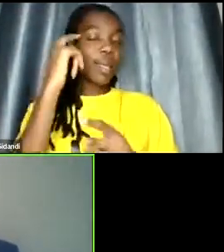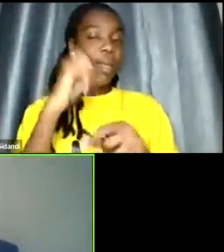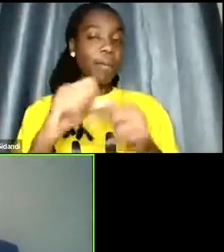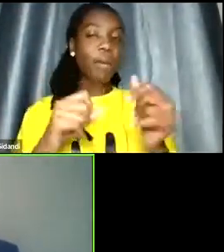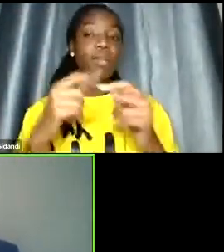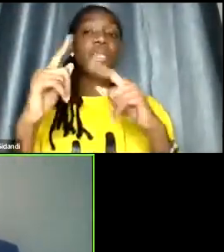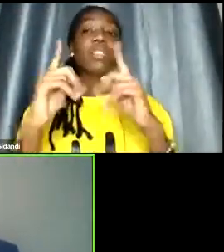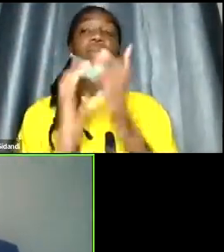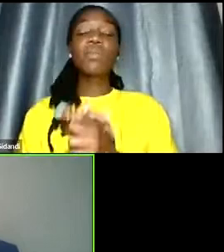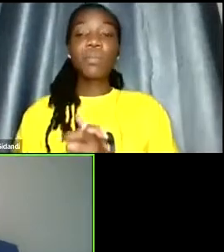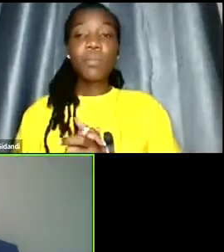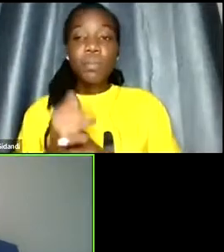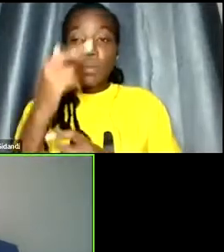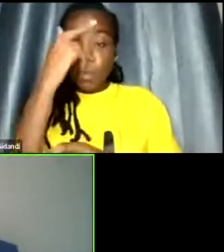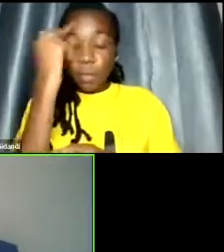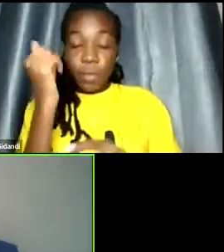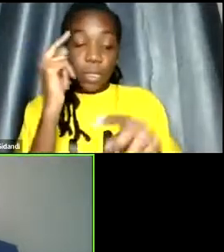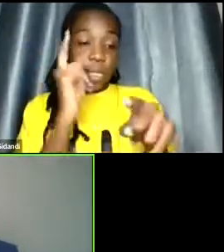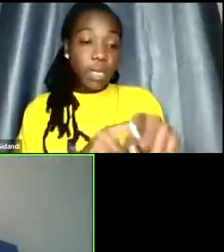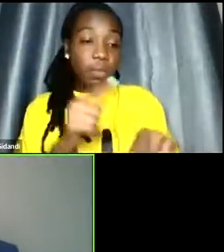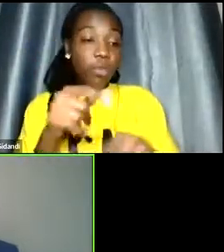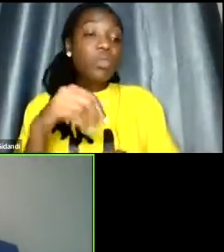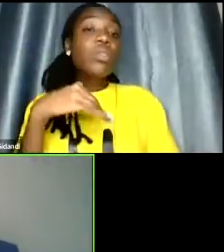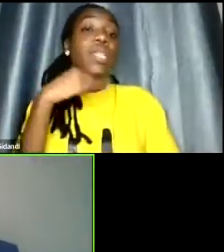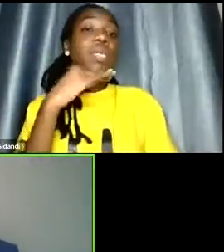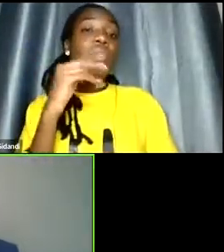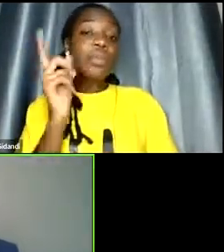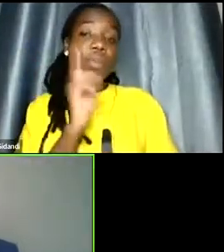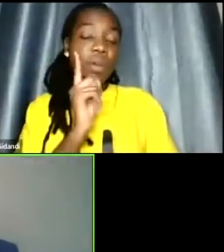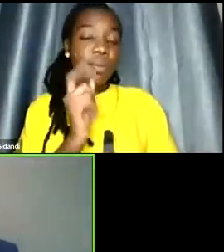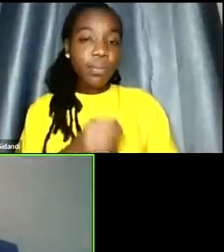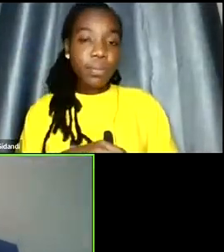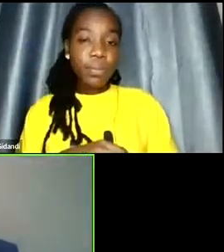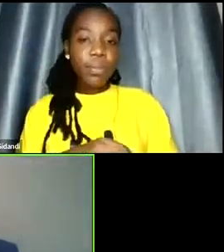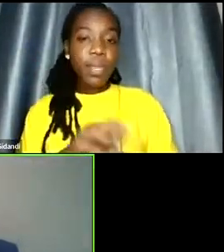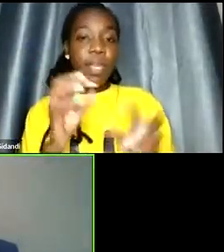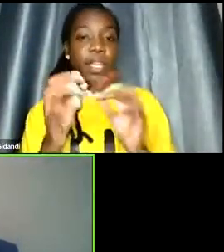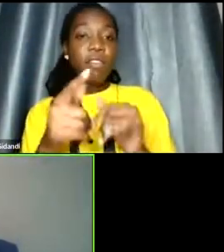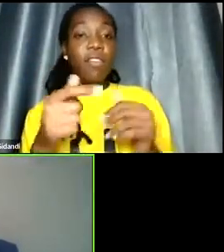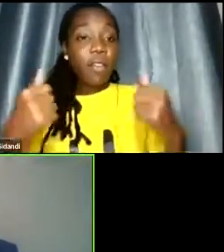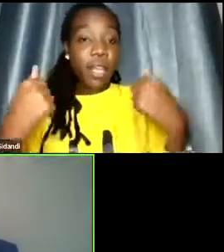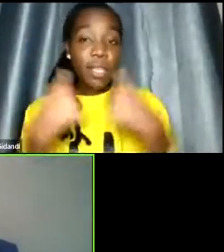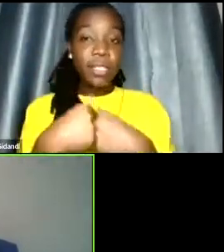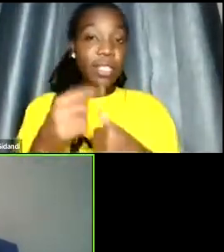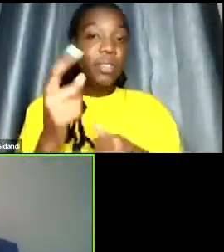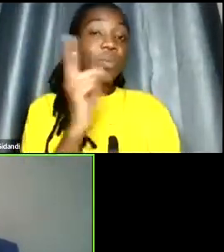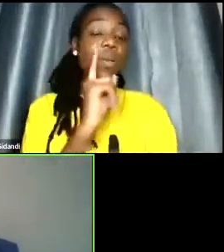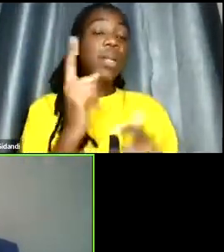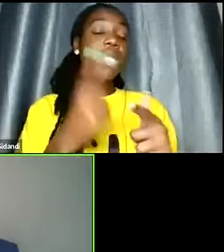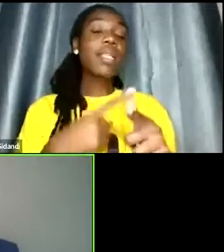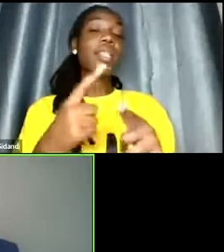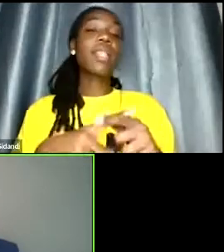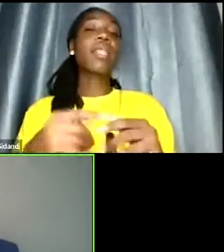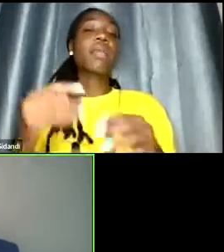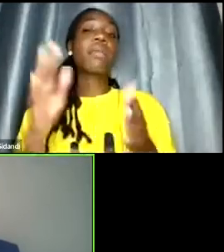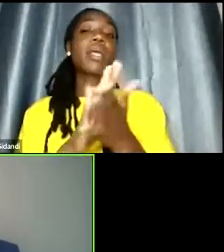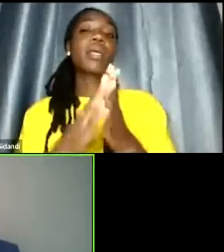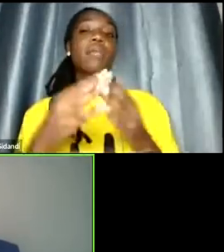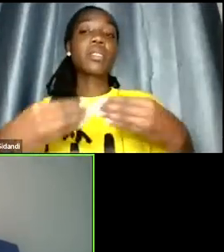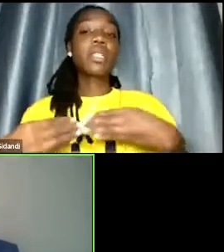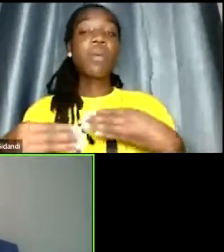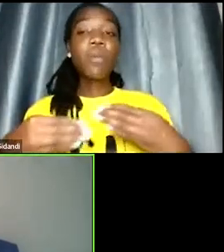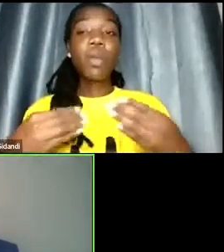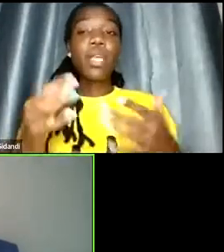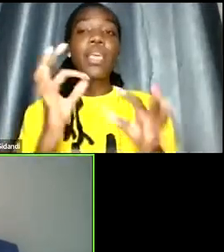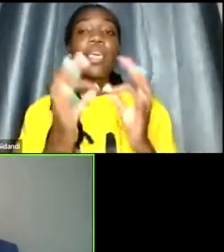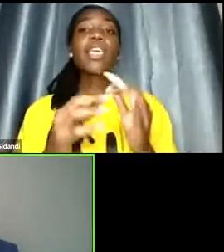what? If you drop dead tomorrow, if you get an accident and you're paralyzed, if you fall on the bus, like